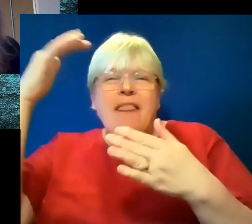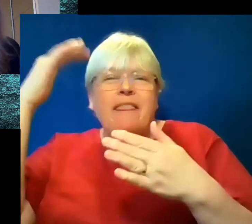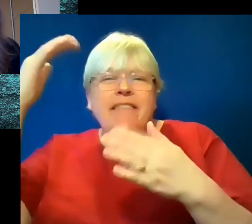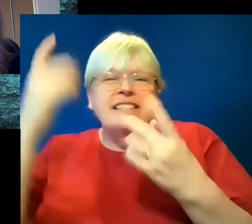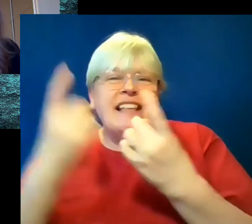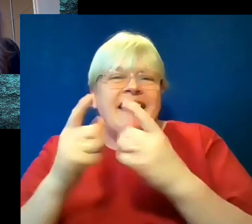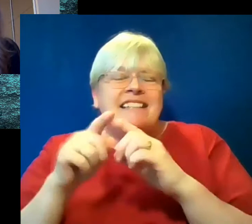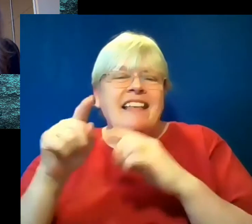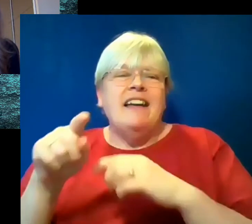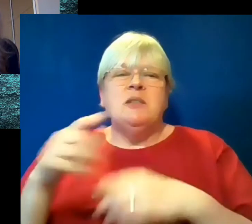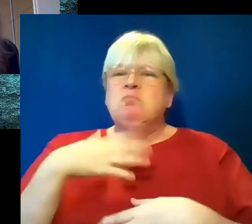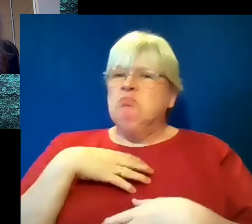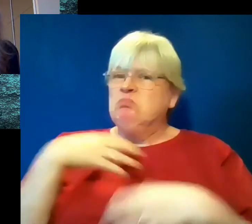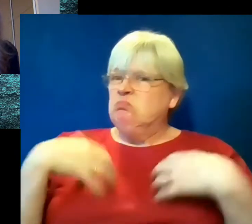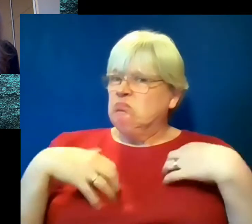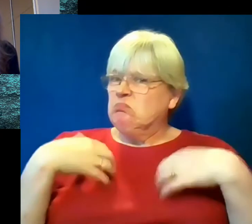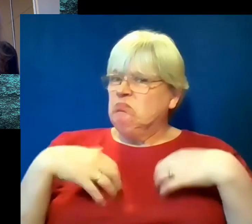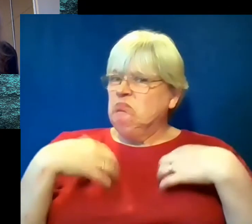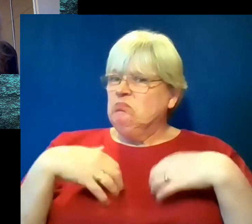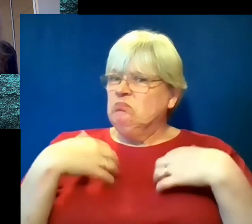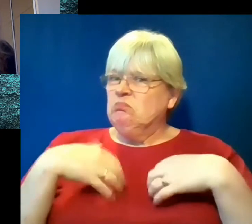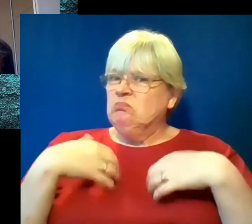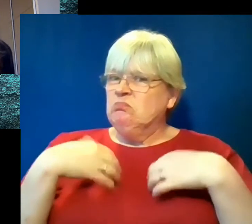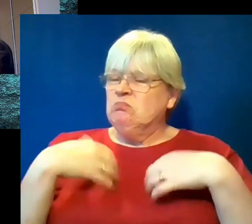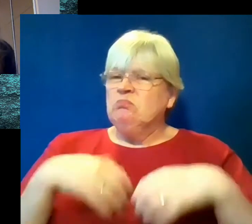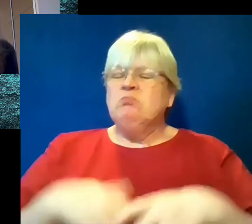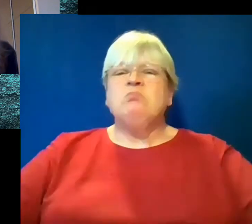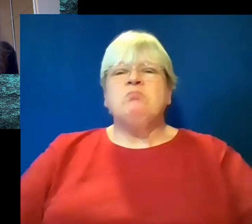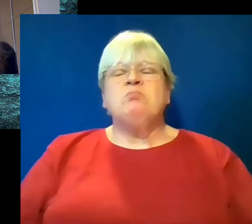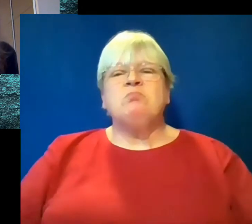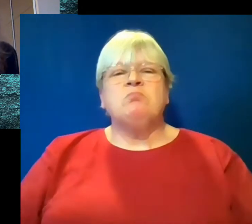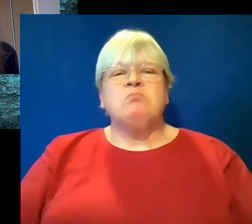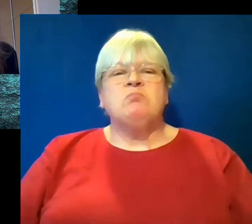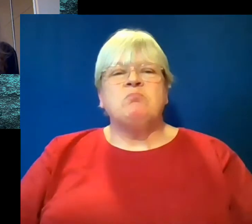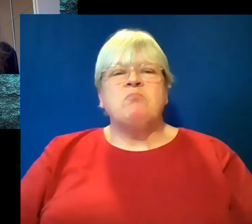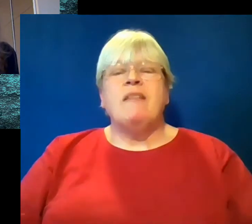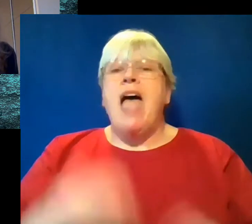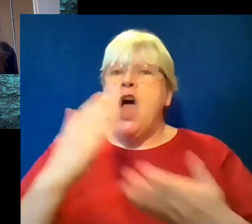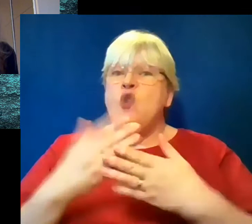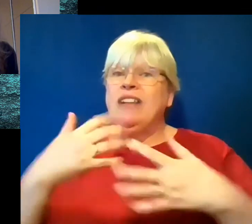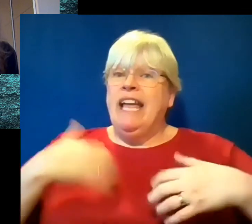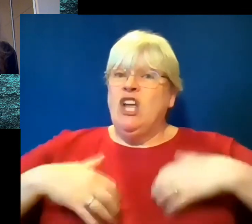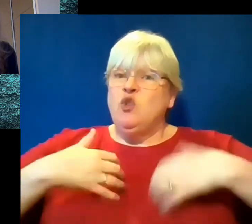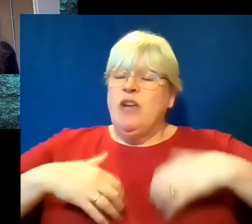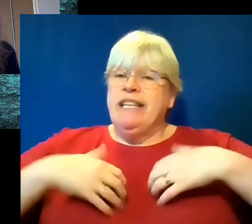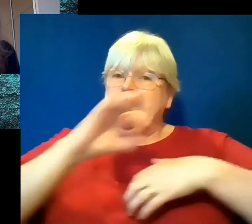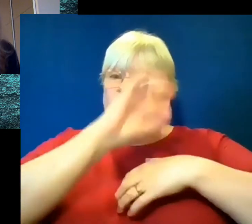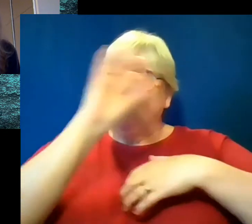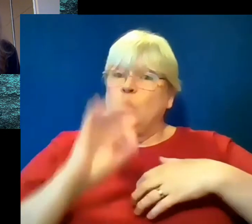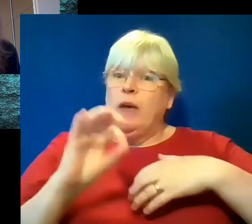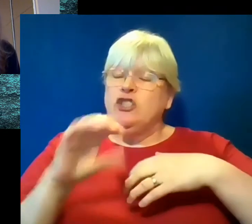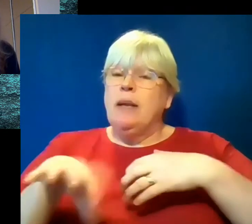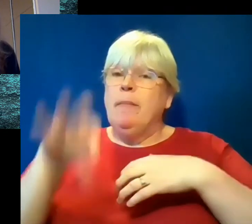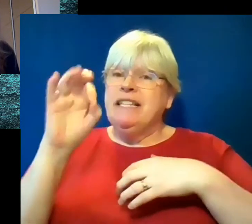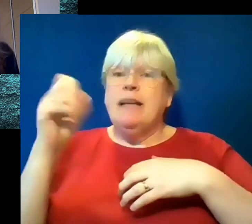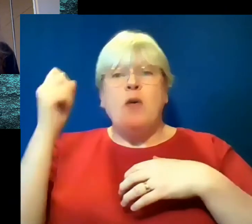sounds really intriguing. Here's a really interesting question, which picks up on the idea of